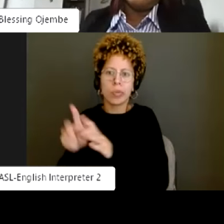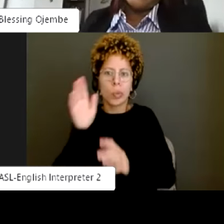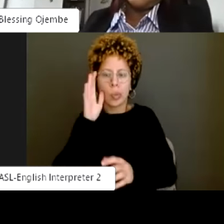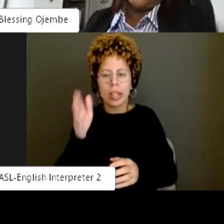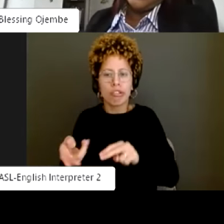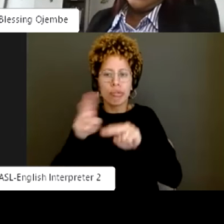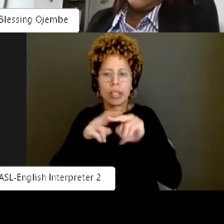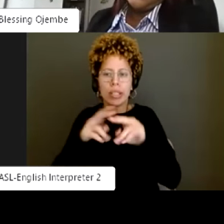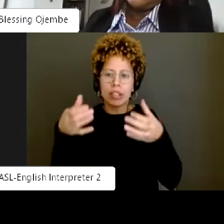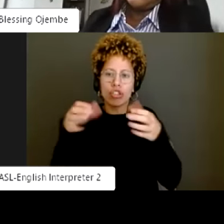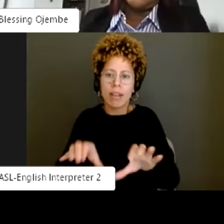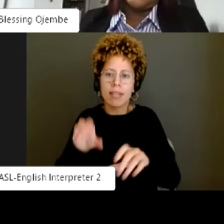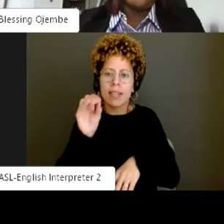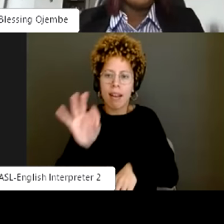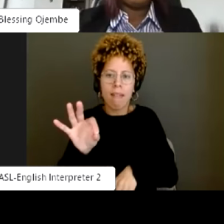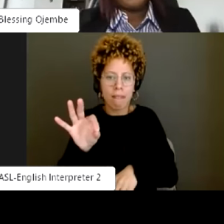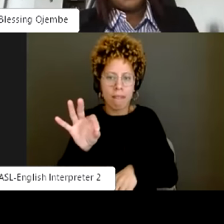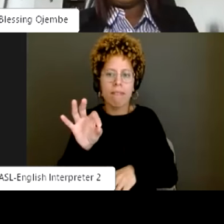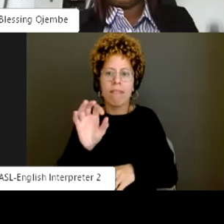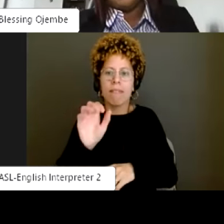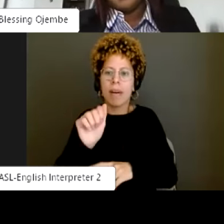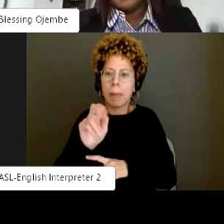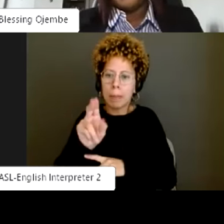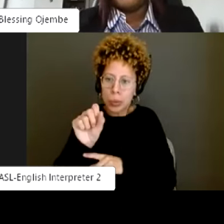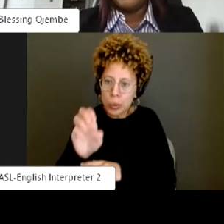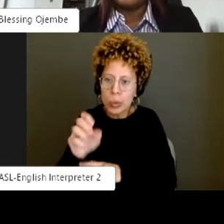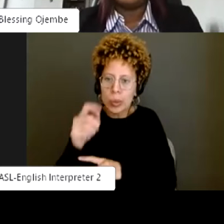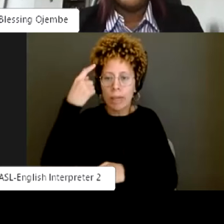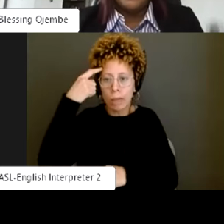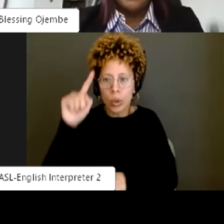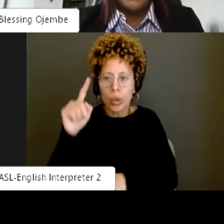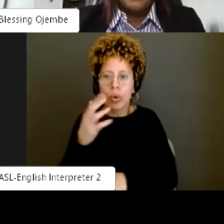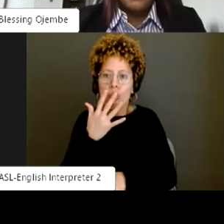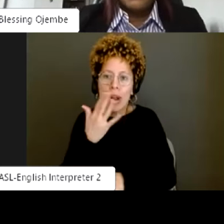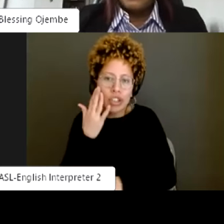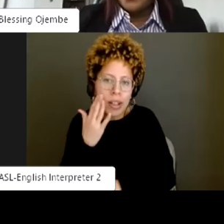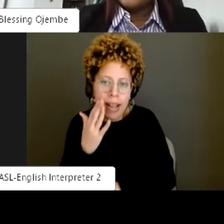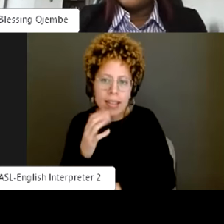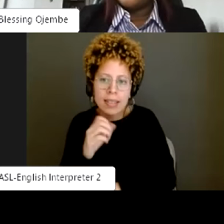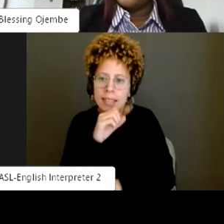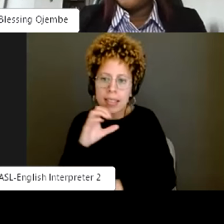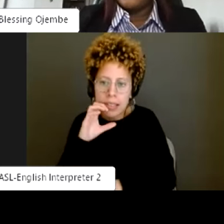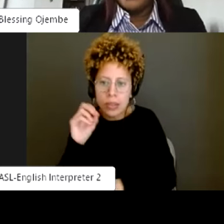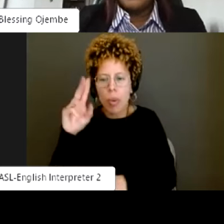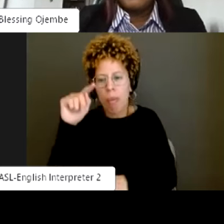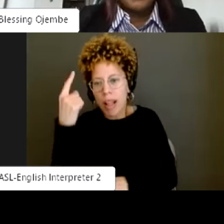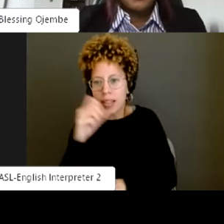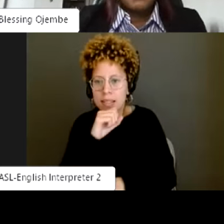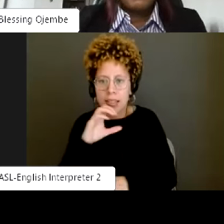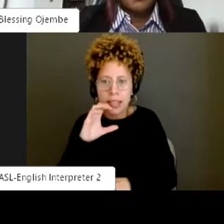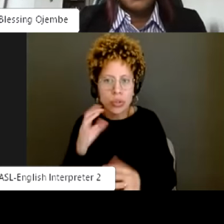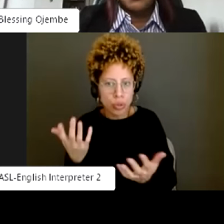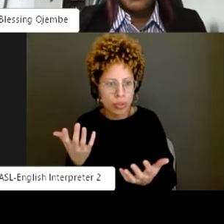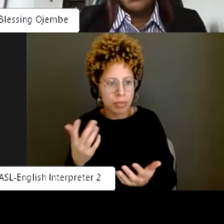abuse among Black older adults, or maybe racialized seniors in general? So Mike is gonna do another